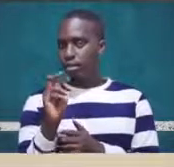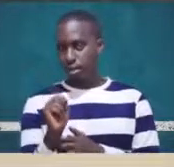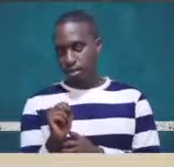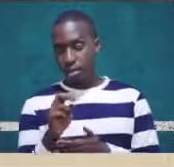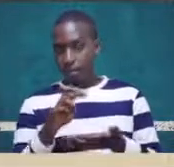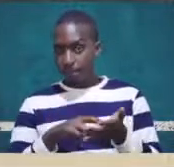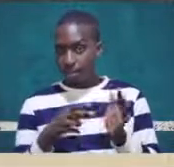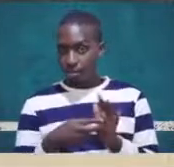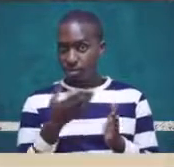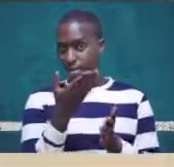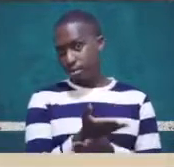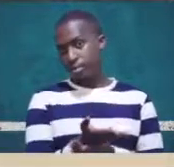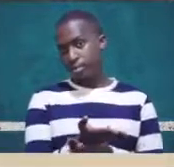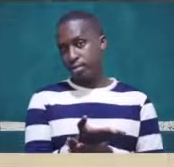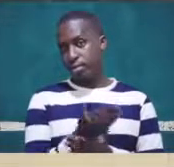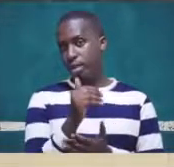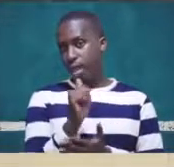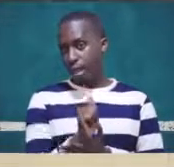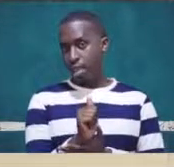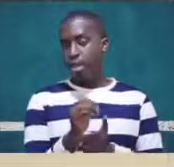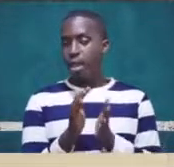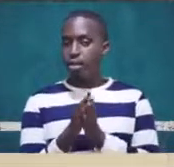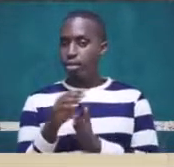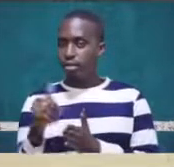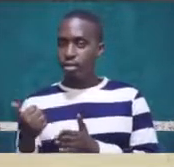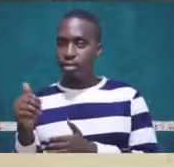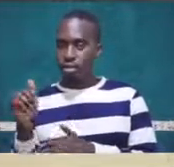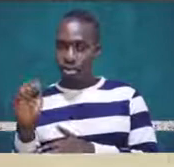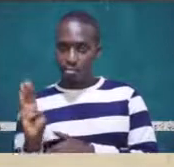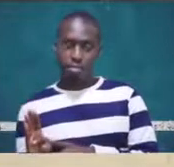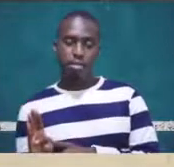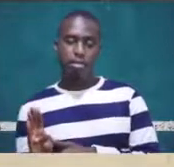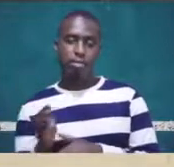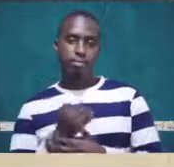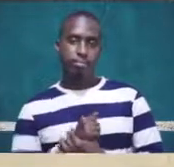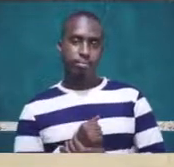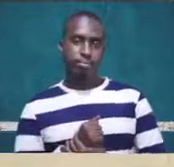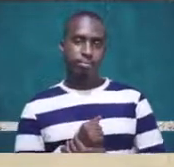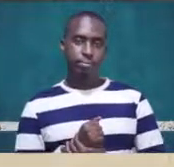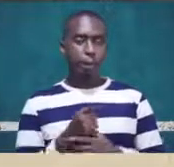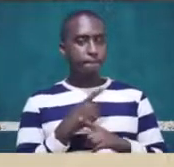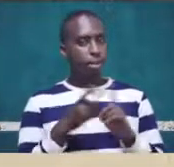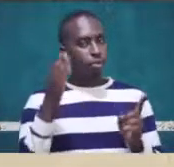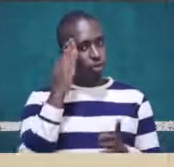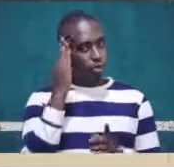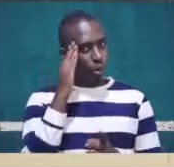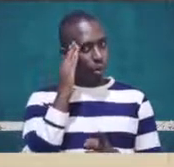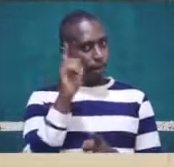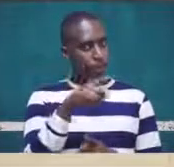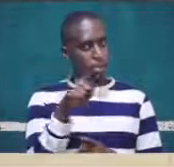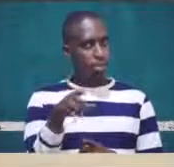So it means this is A and this is B. But you know the multiplication